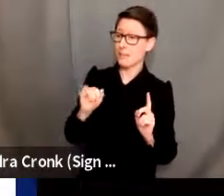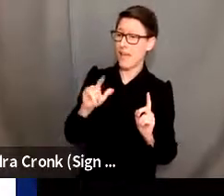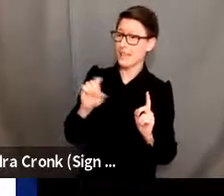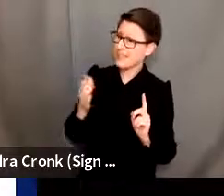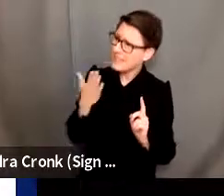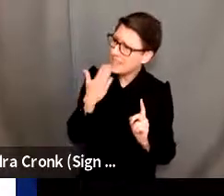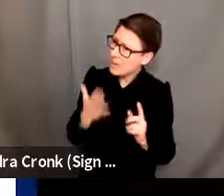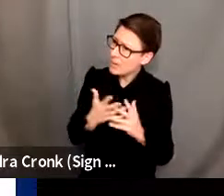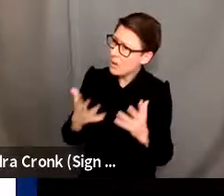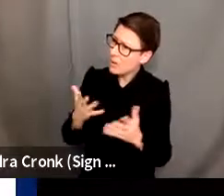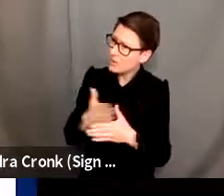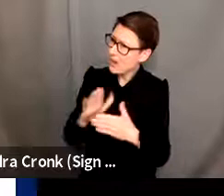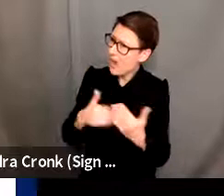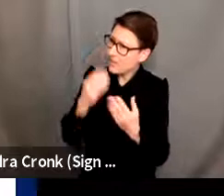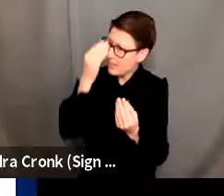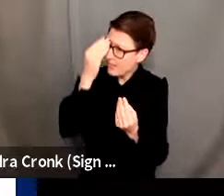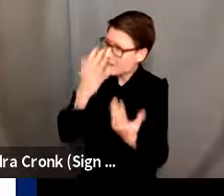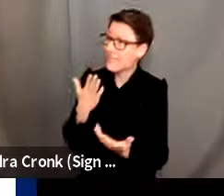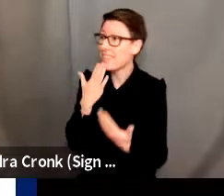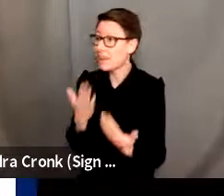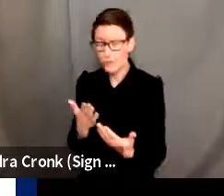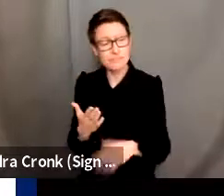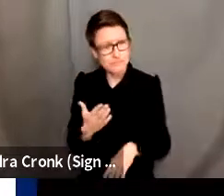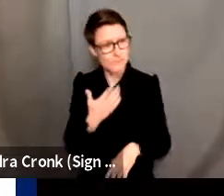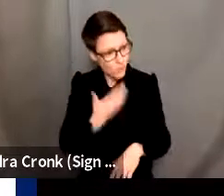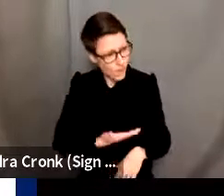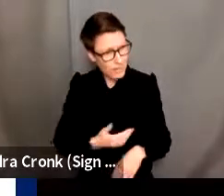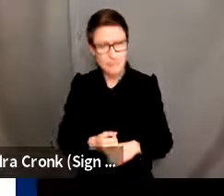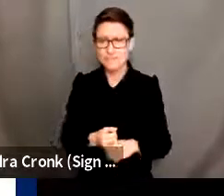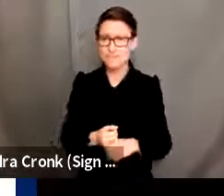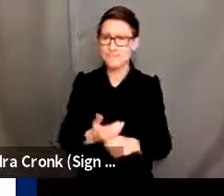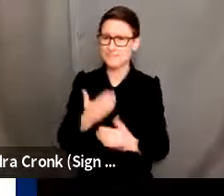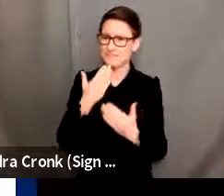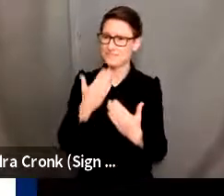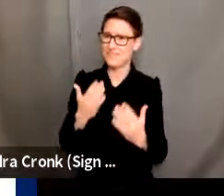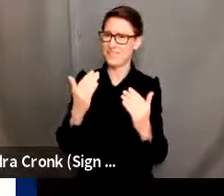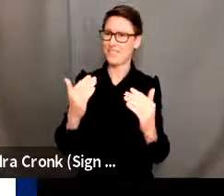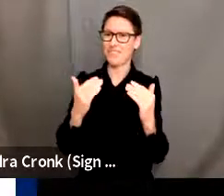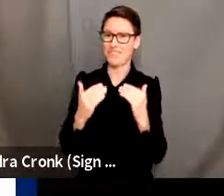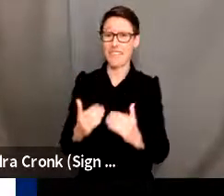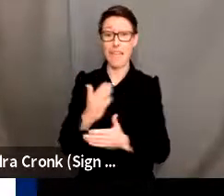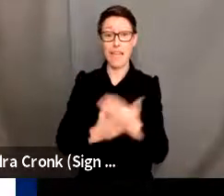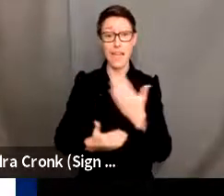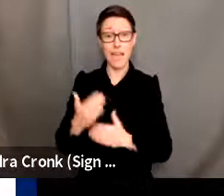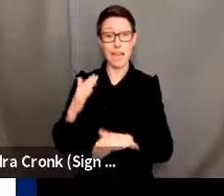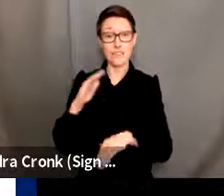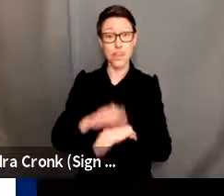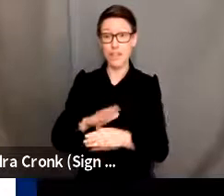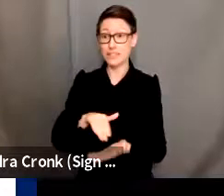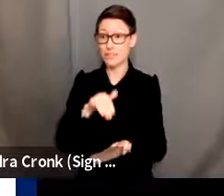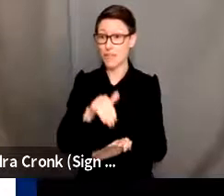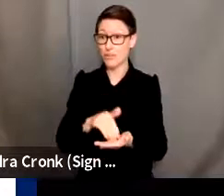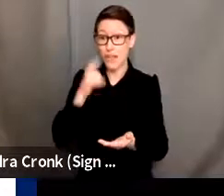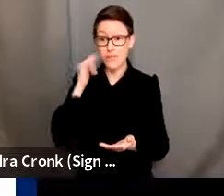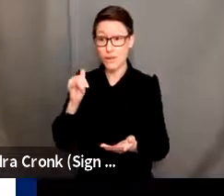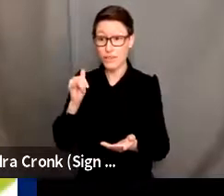very welcome. Thank you, Raul. Okay, we are going to move on to Hands-On Central California and our presenter,